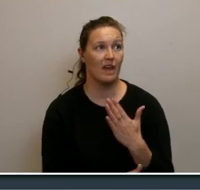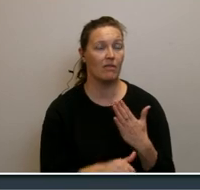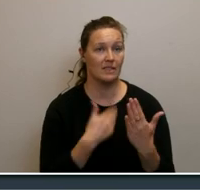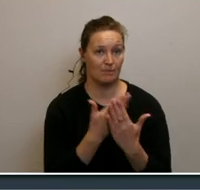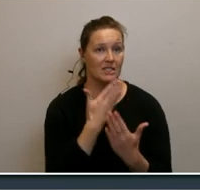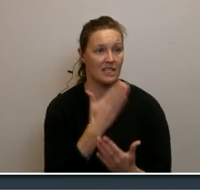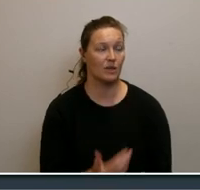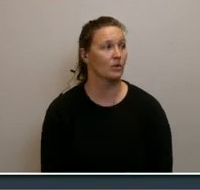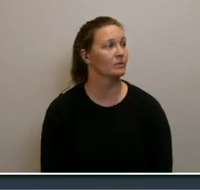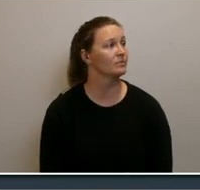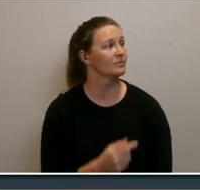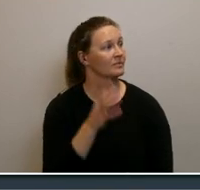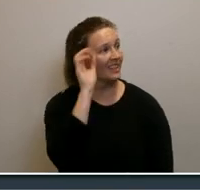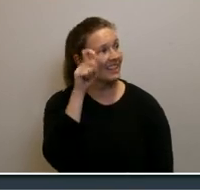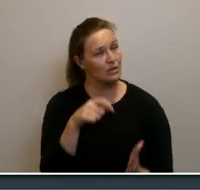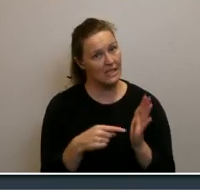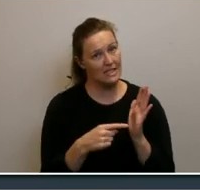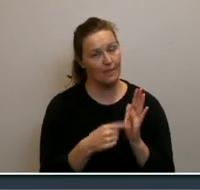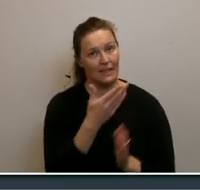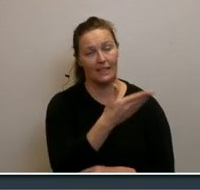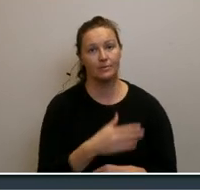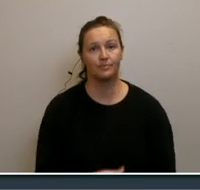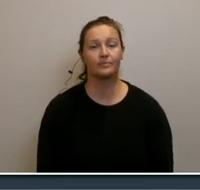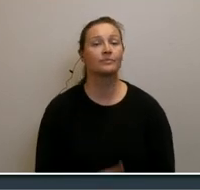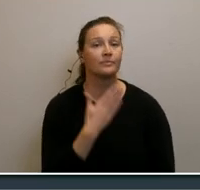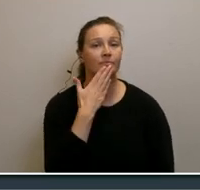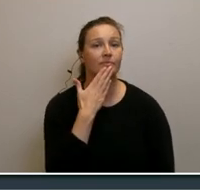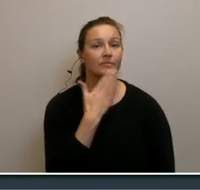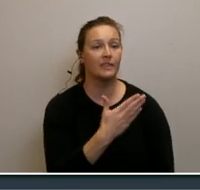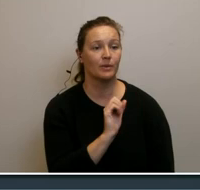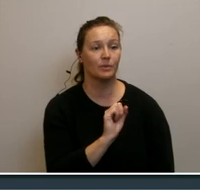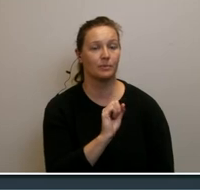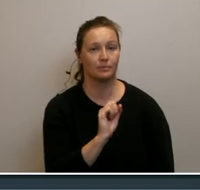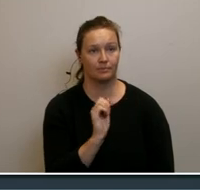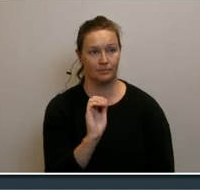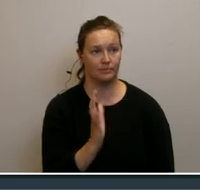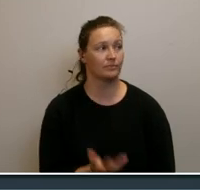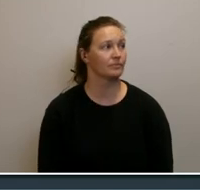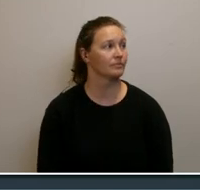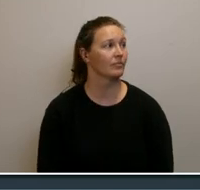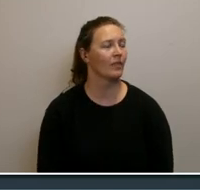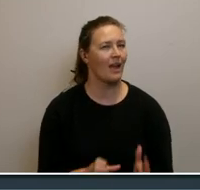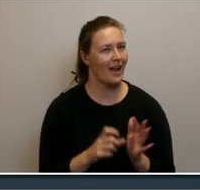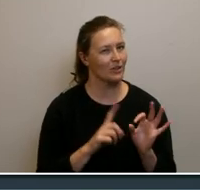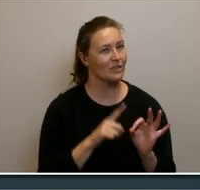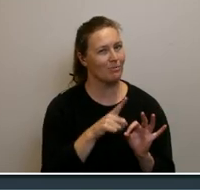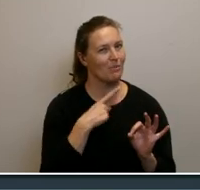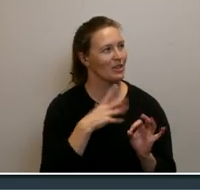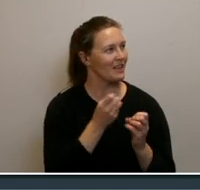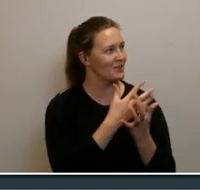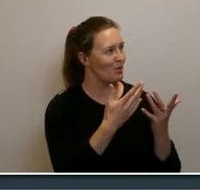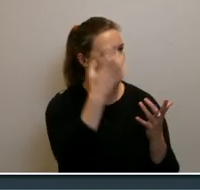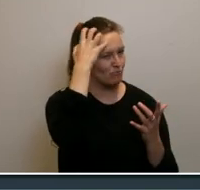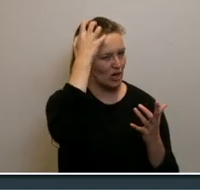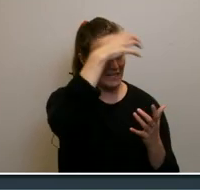submission. Councillor Tapney. Thank you, through you, Your Worship. Tricky question, but seeing as you've got all those brains